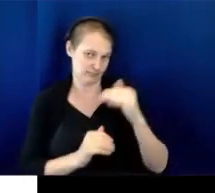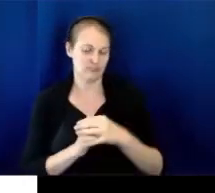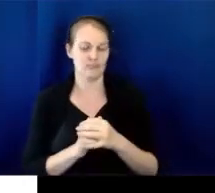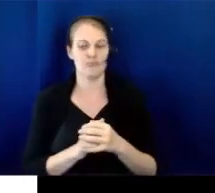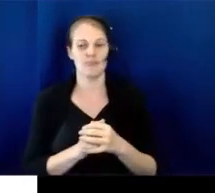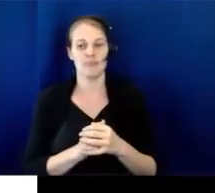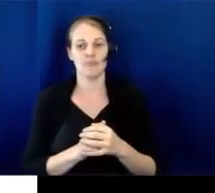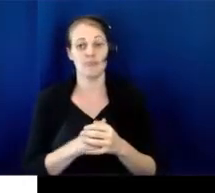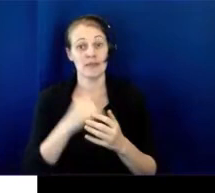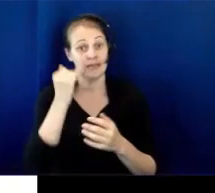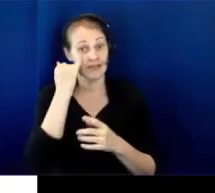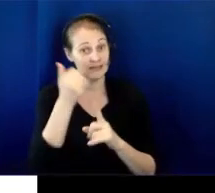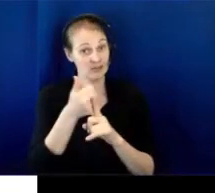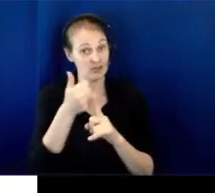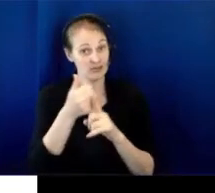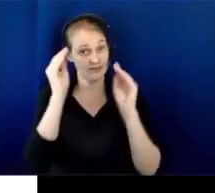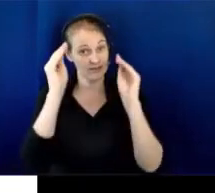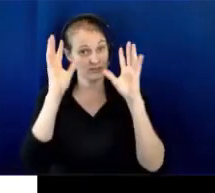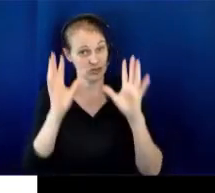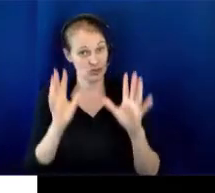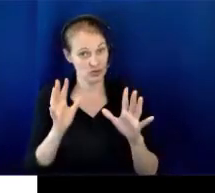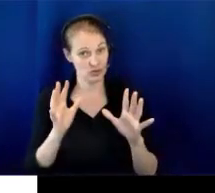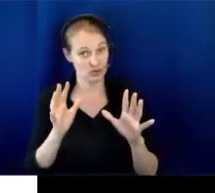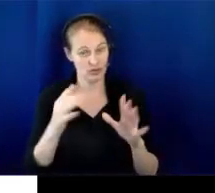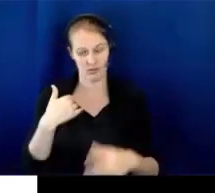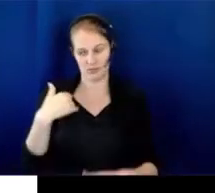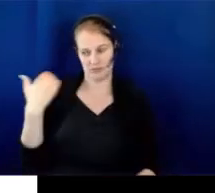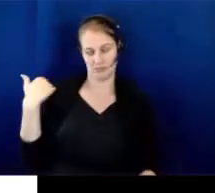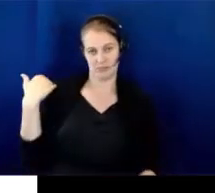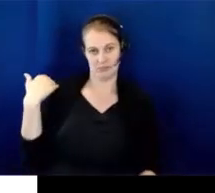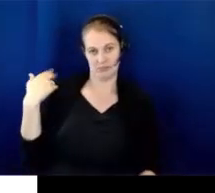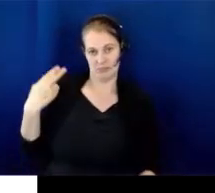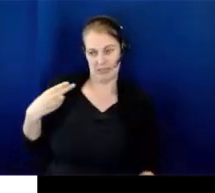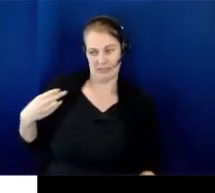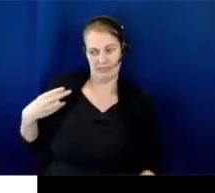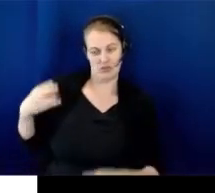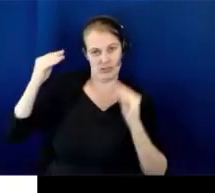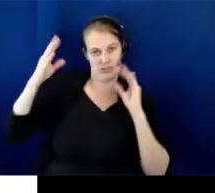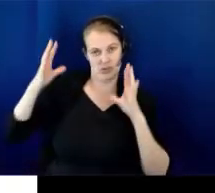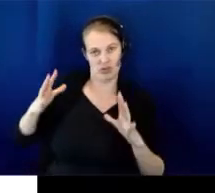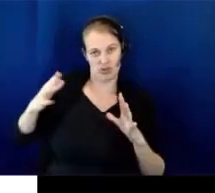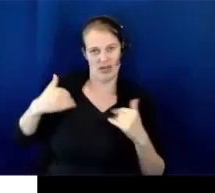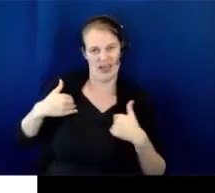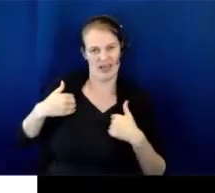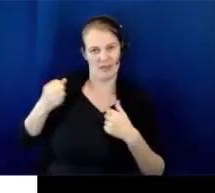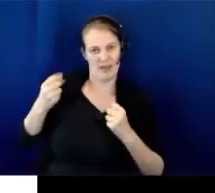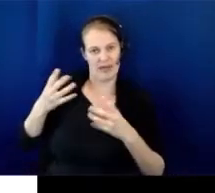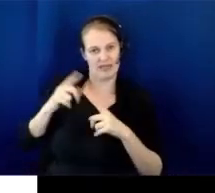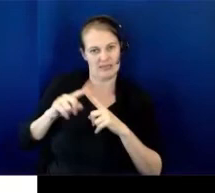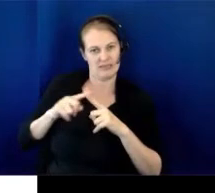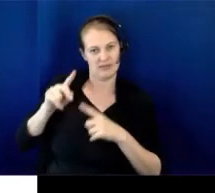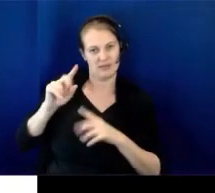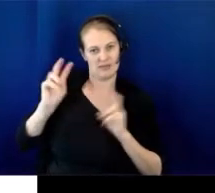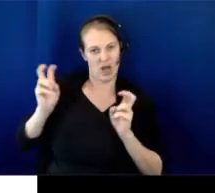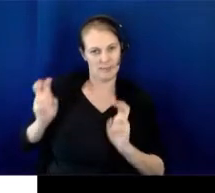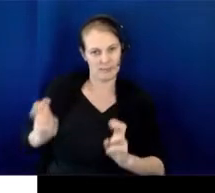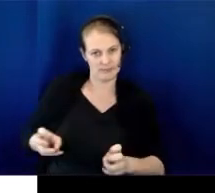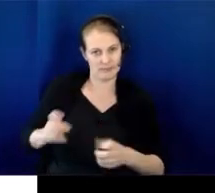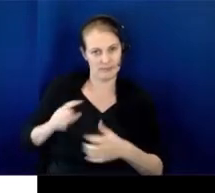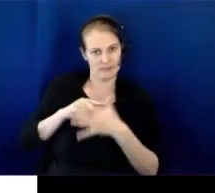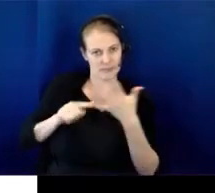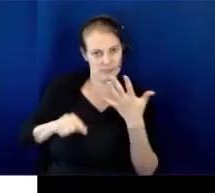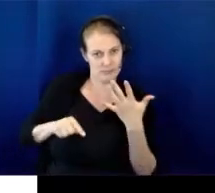you're a teacher. I know when I was a history teacher, so I'd have several topics that I wanted to hit when I got into my